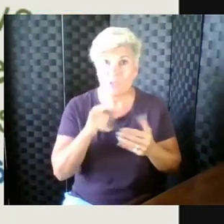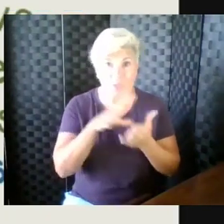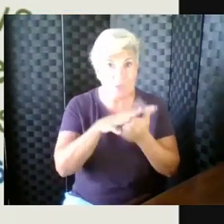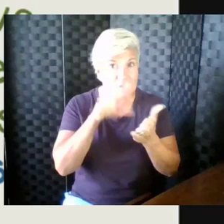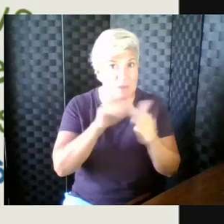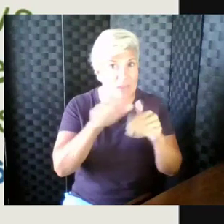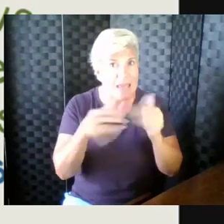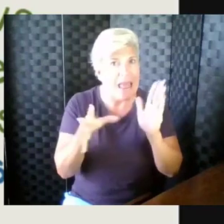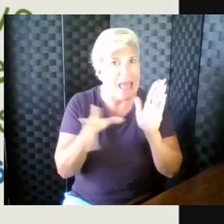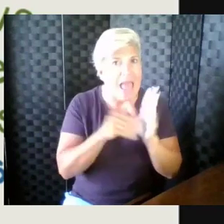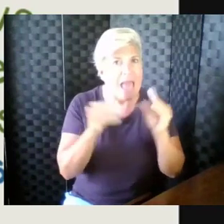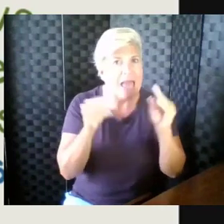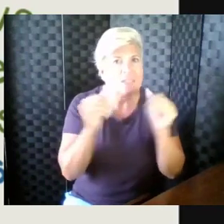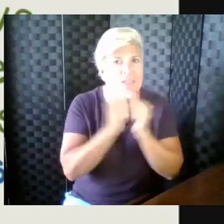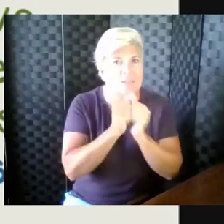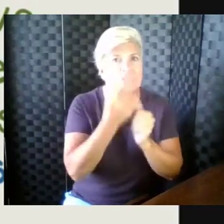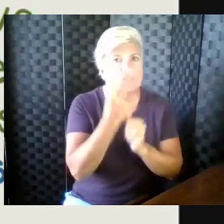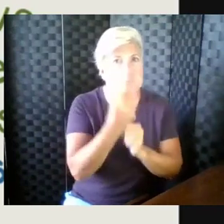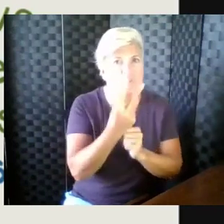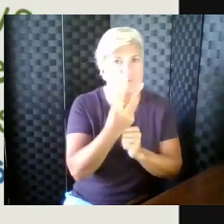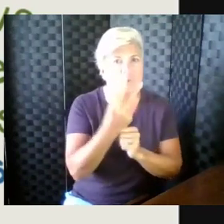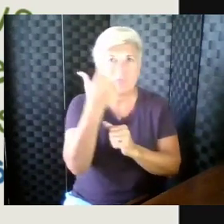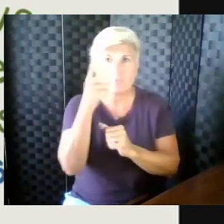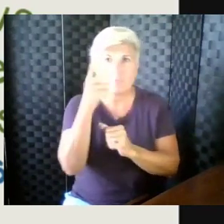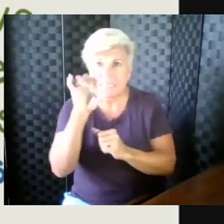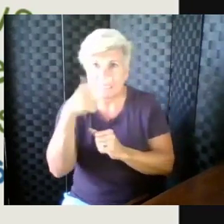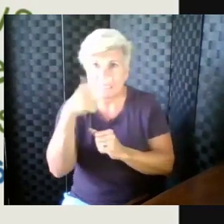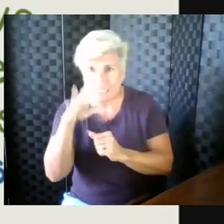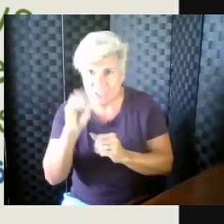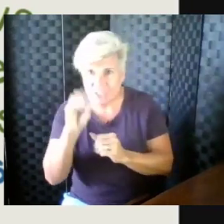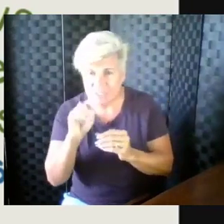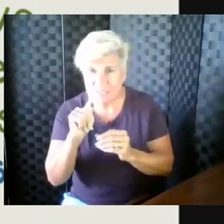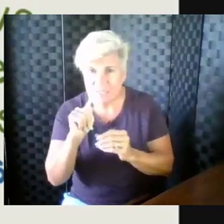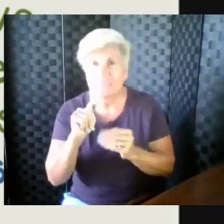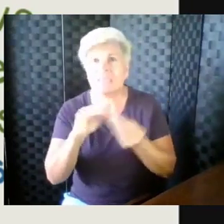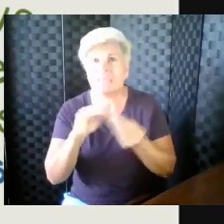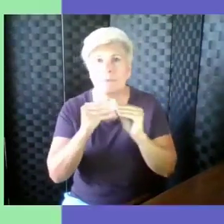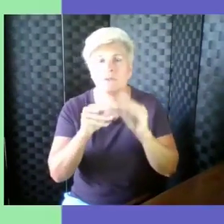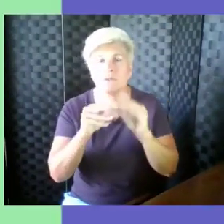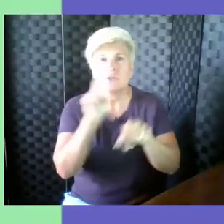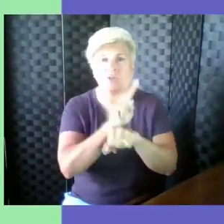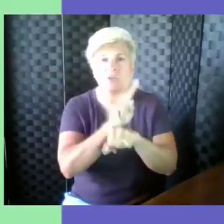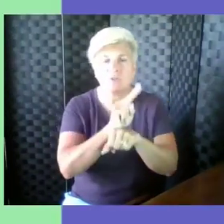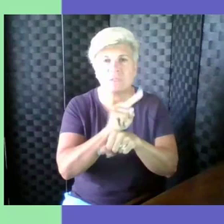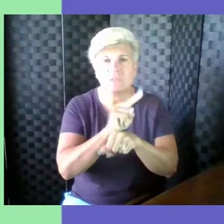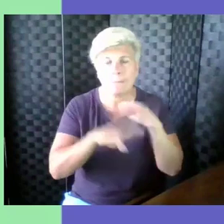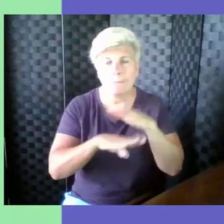you have learned how to add together two 3-digit numbers by using base 10 blocks.